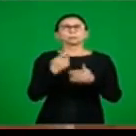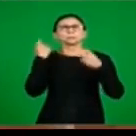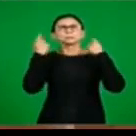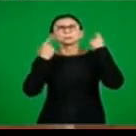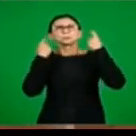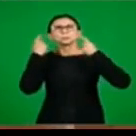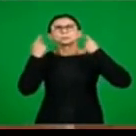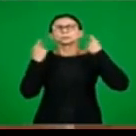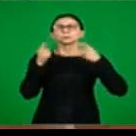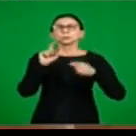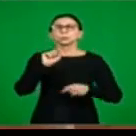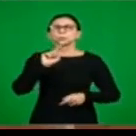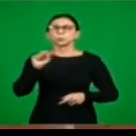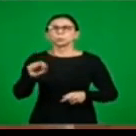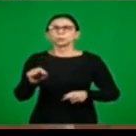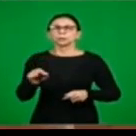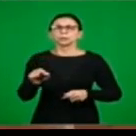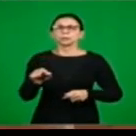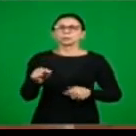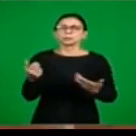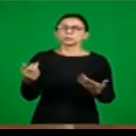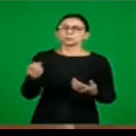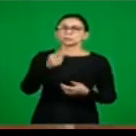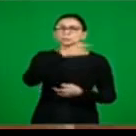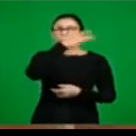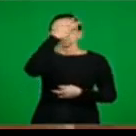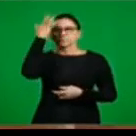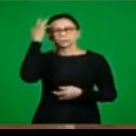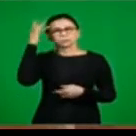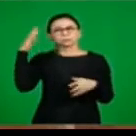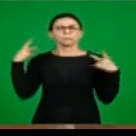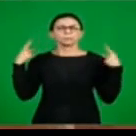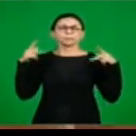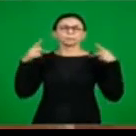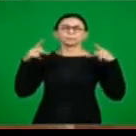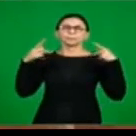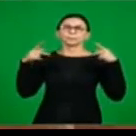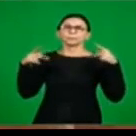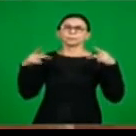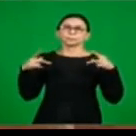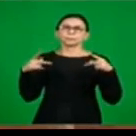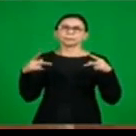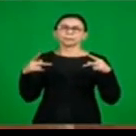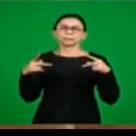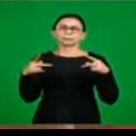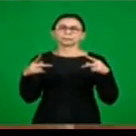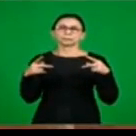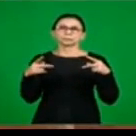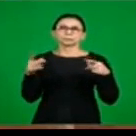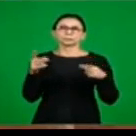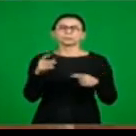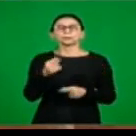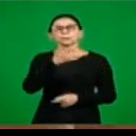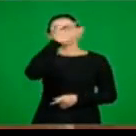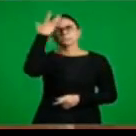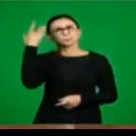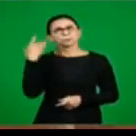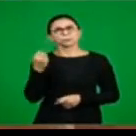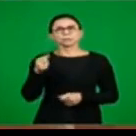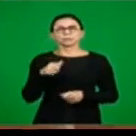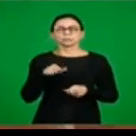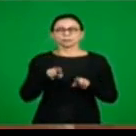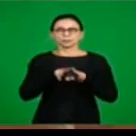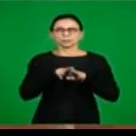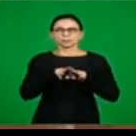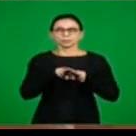been bringing the gospel to this day is the preachers of the word. Everyone wants to preach the word.